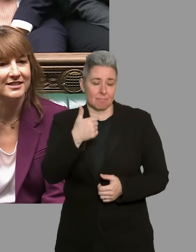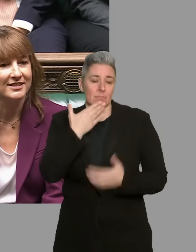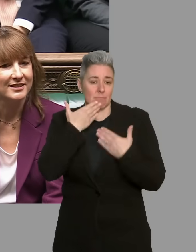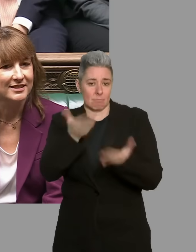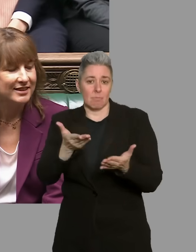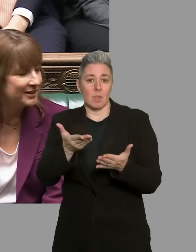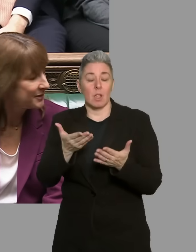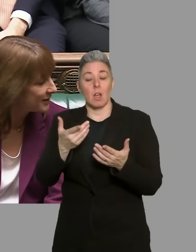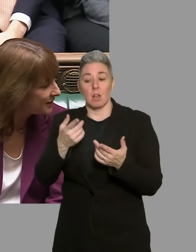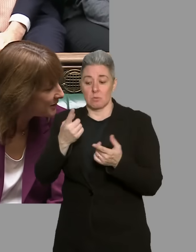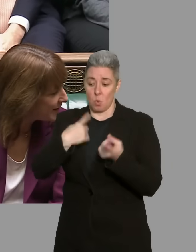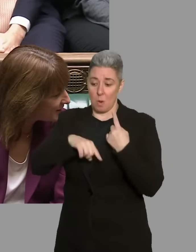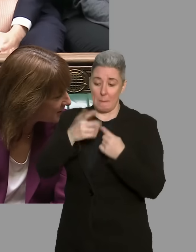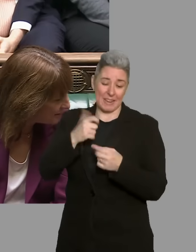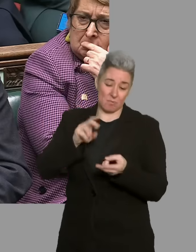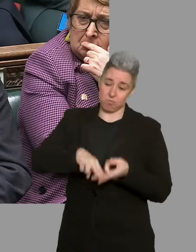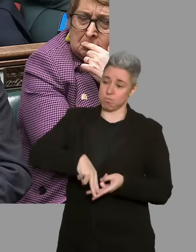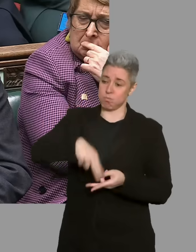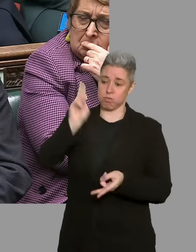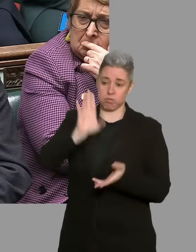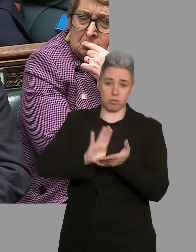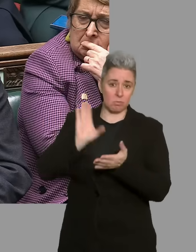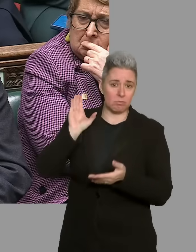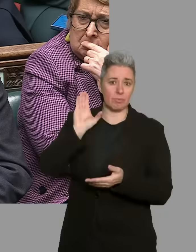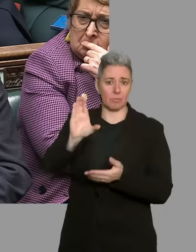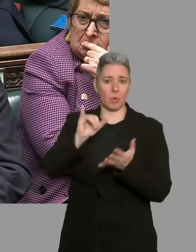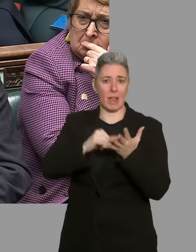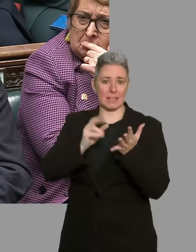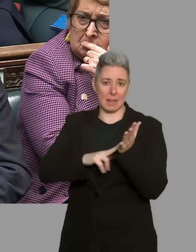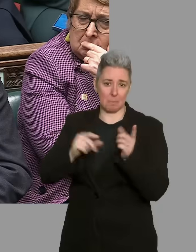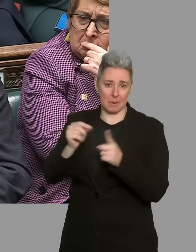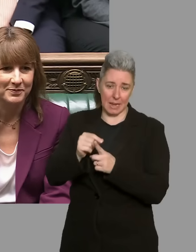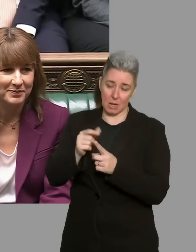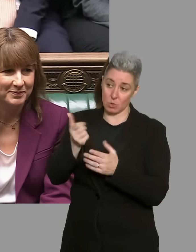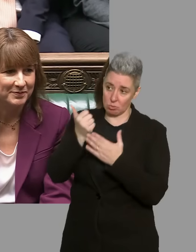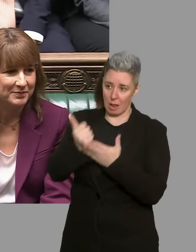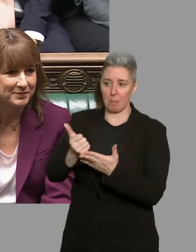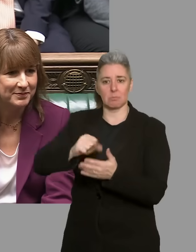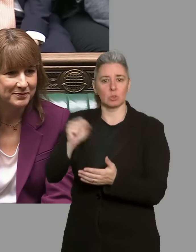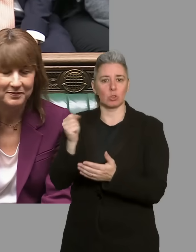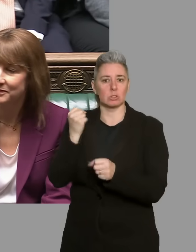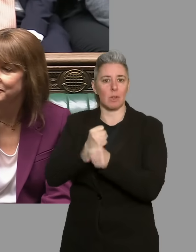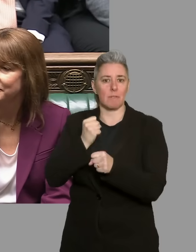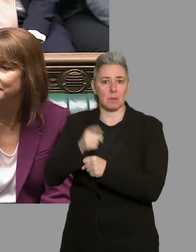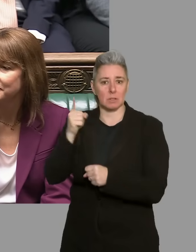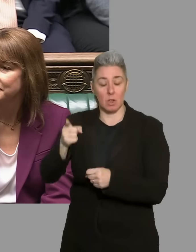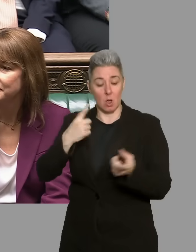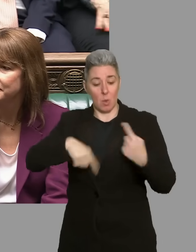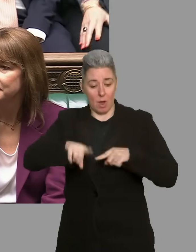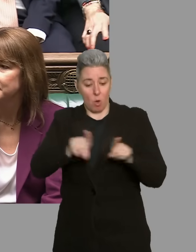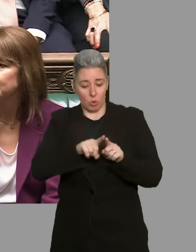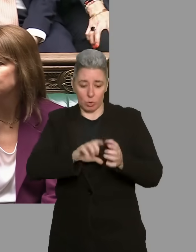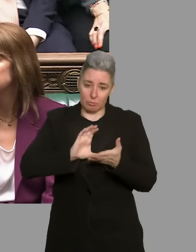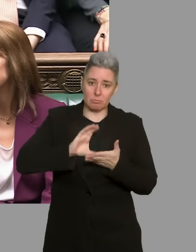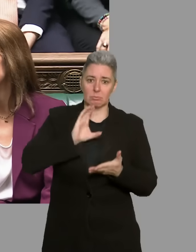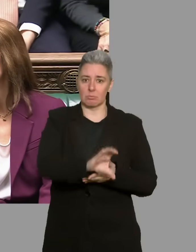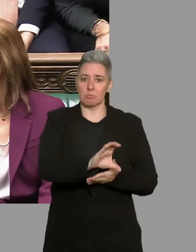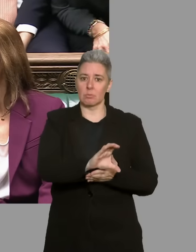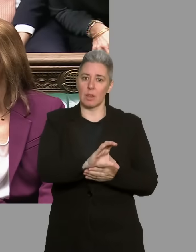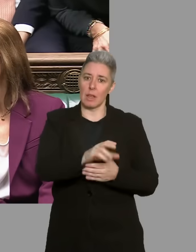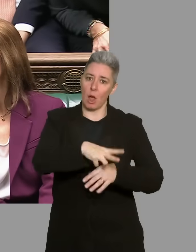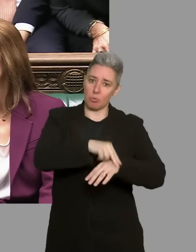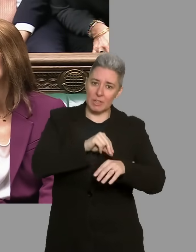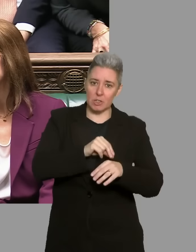offer a paid placement for every young person, which is vitally important. The SNP, on the other hand, blocked a welding facility in